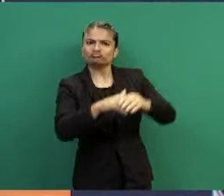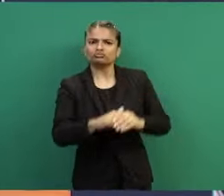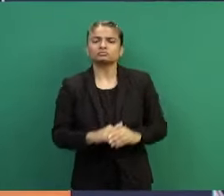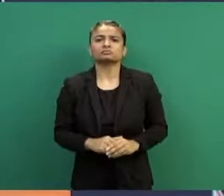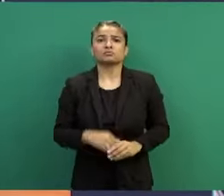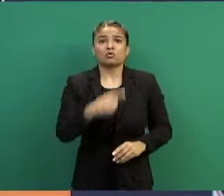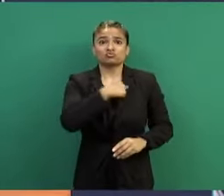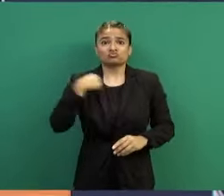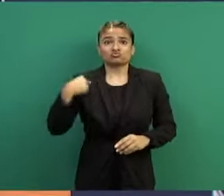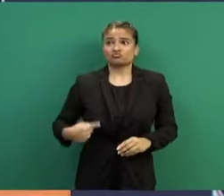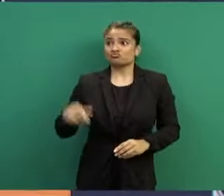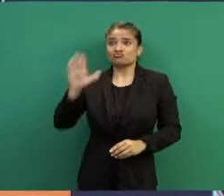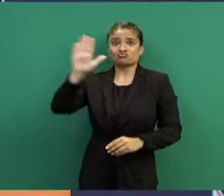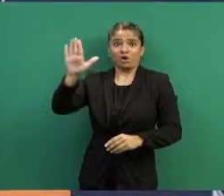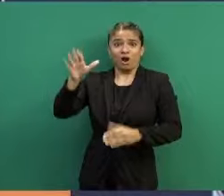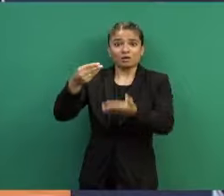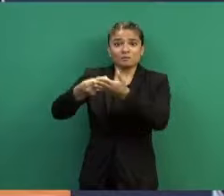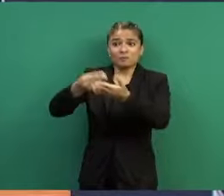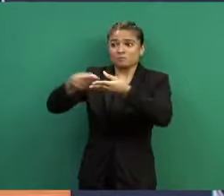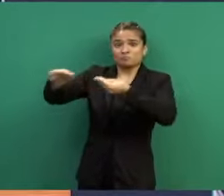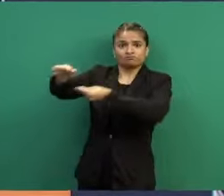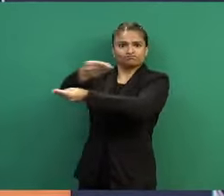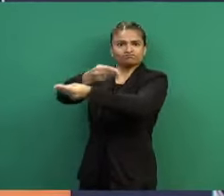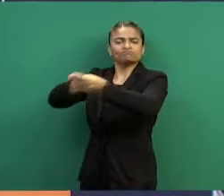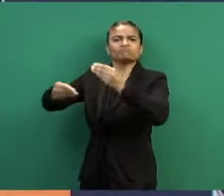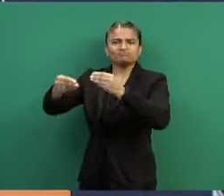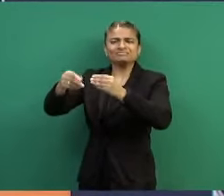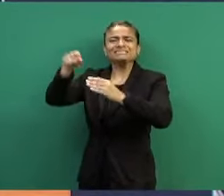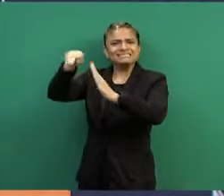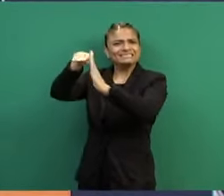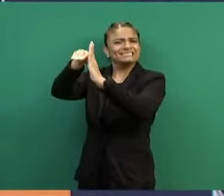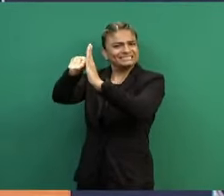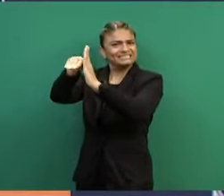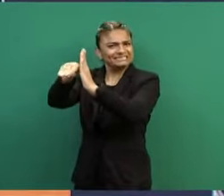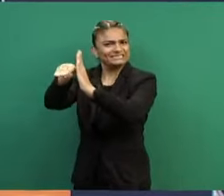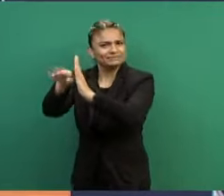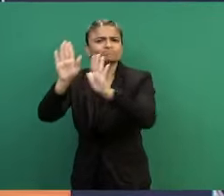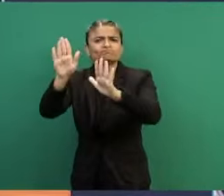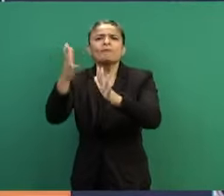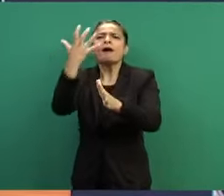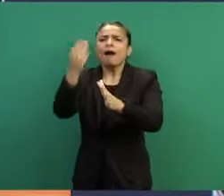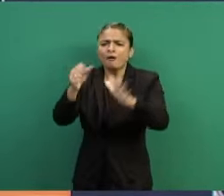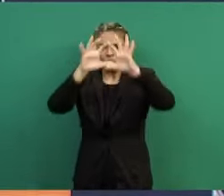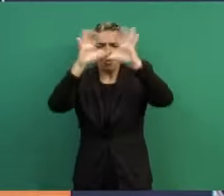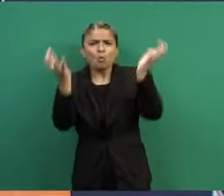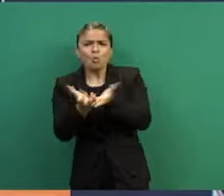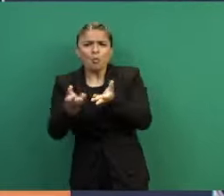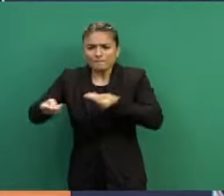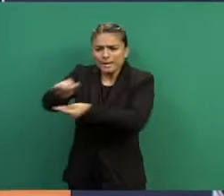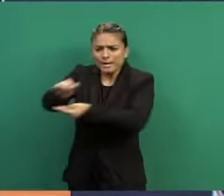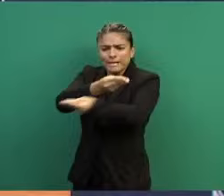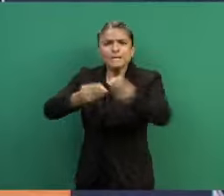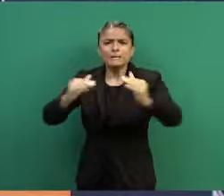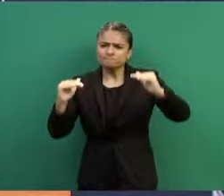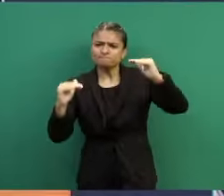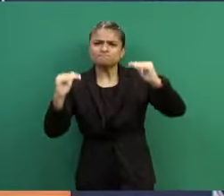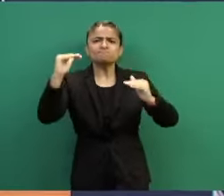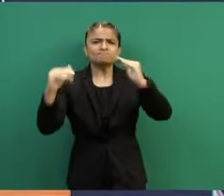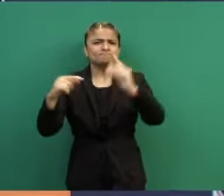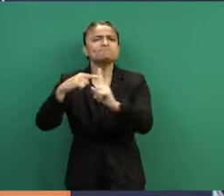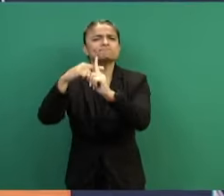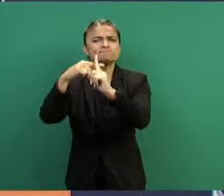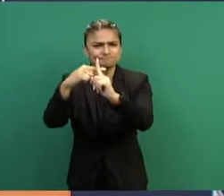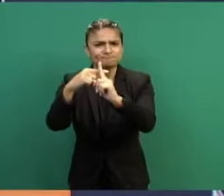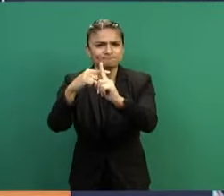China's growth performance is still weak, with few benefits for global commodity prices. Across most